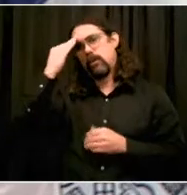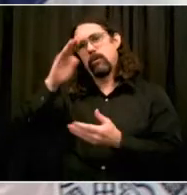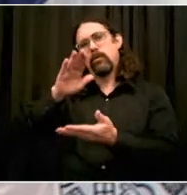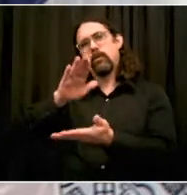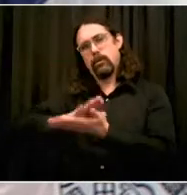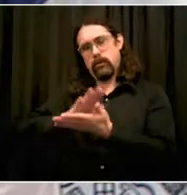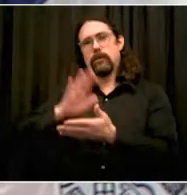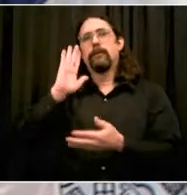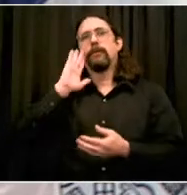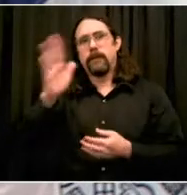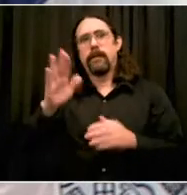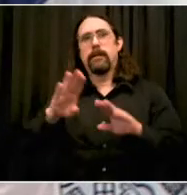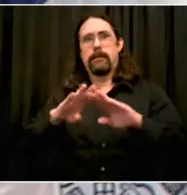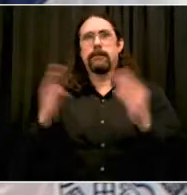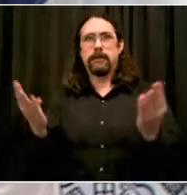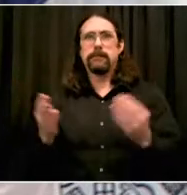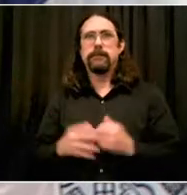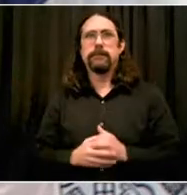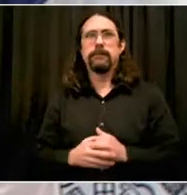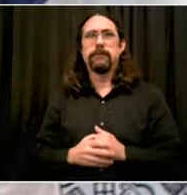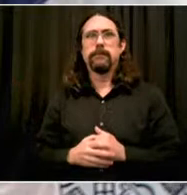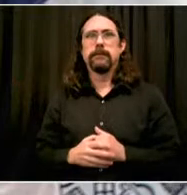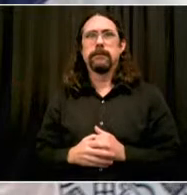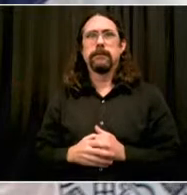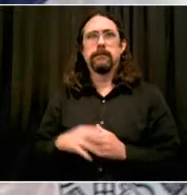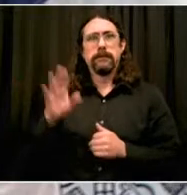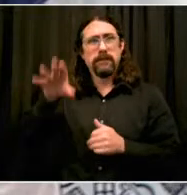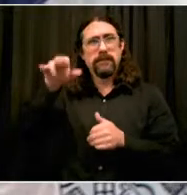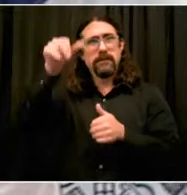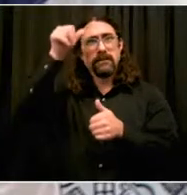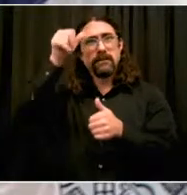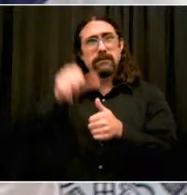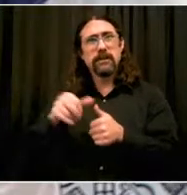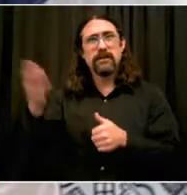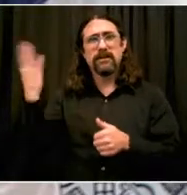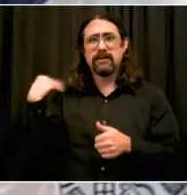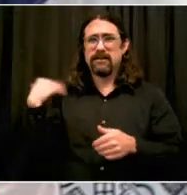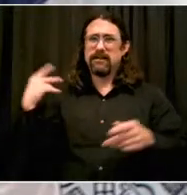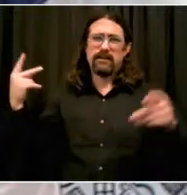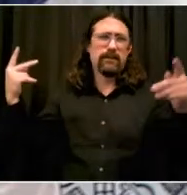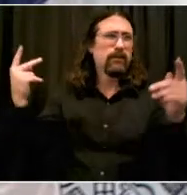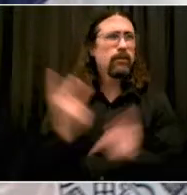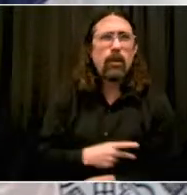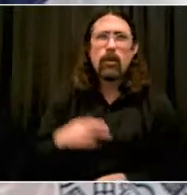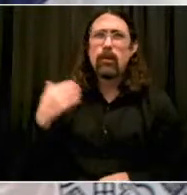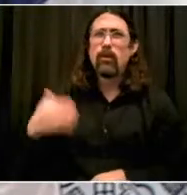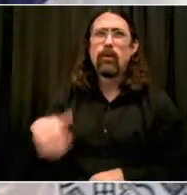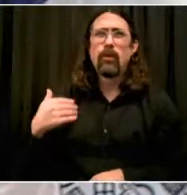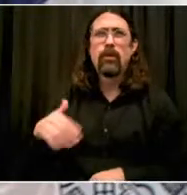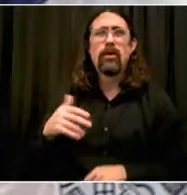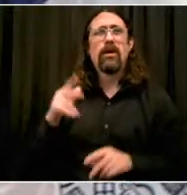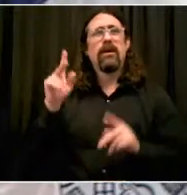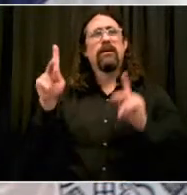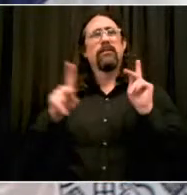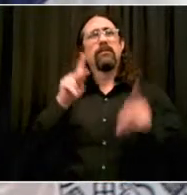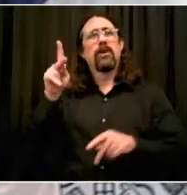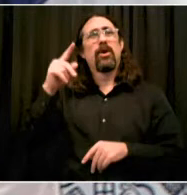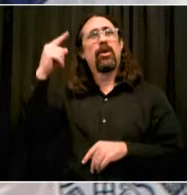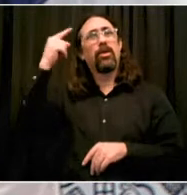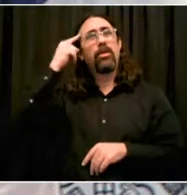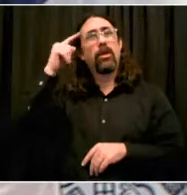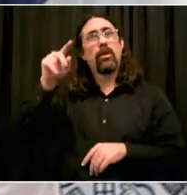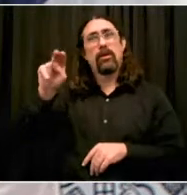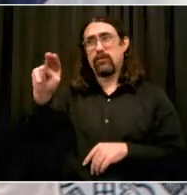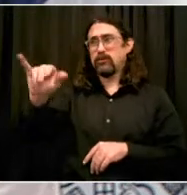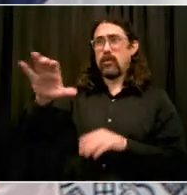We were told 1,000 times we couldn't reopen in the summer. Richard and I, wherever we went, were told we were crazy